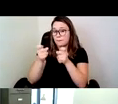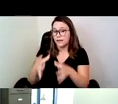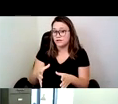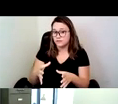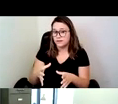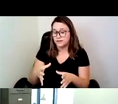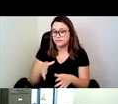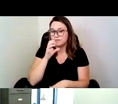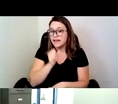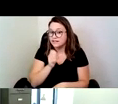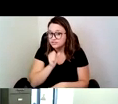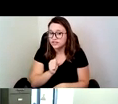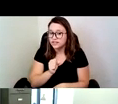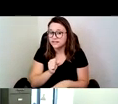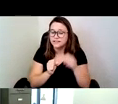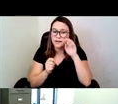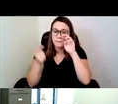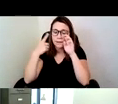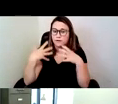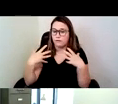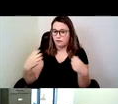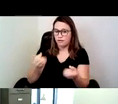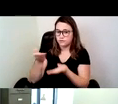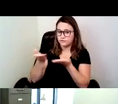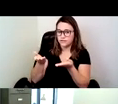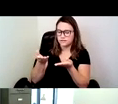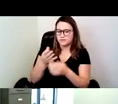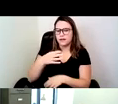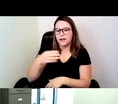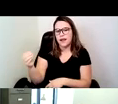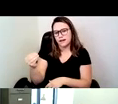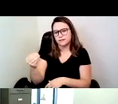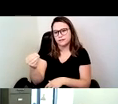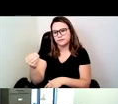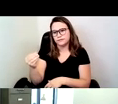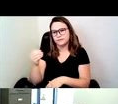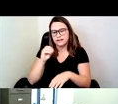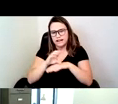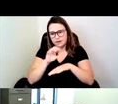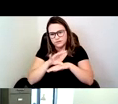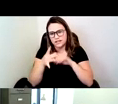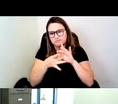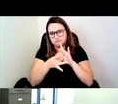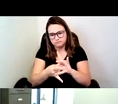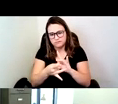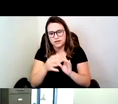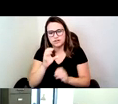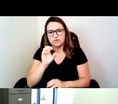aging, and mental health services, and important substance use counseling.